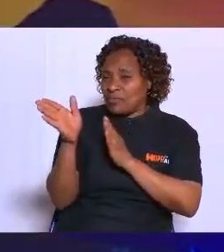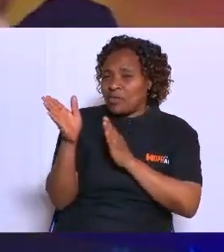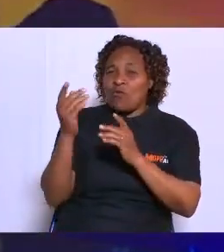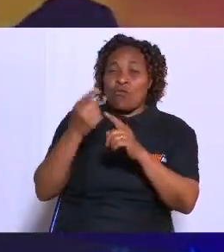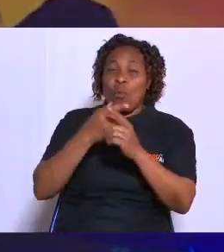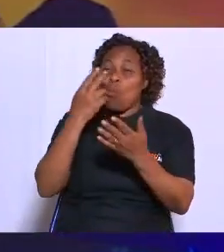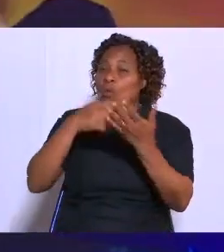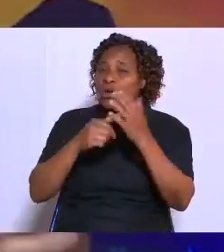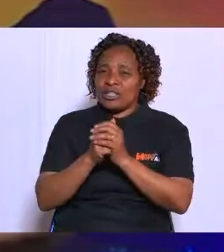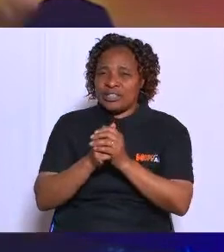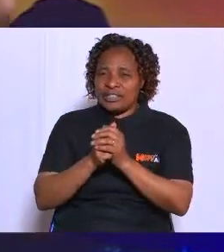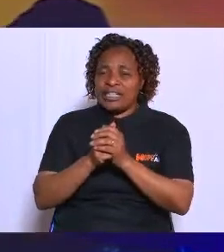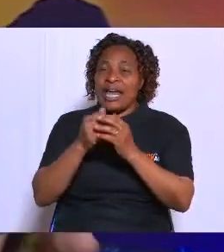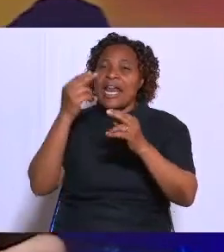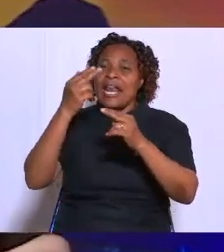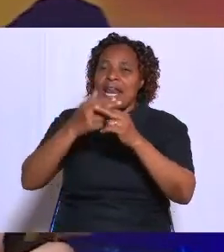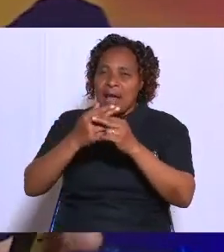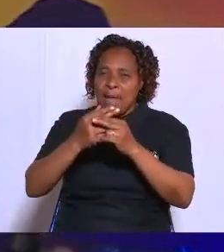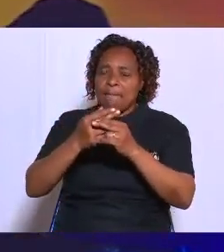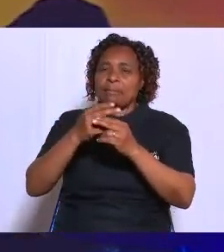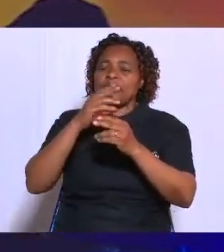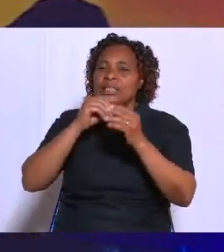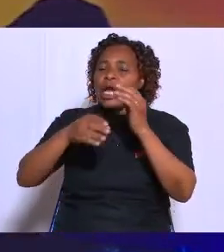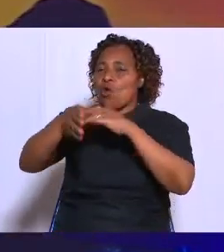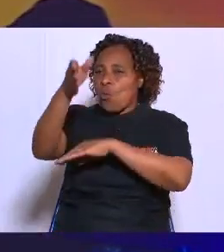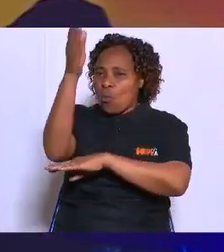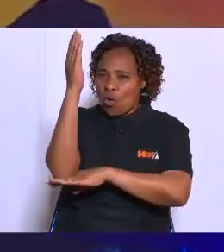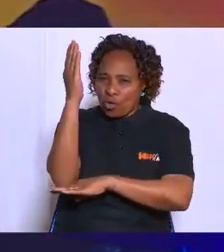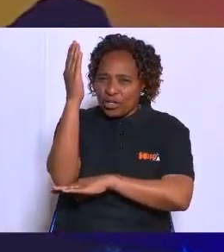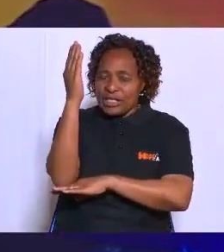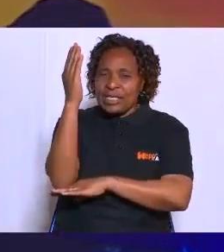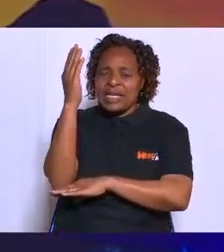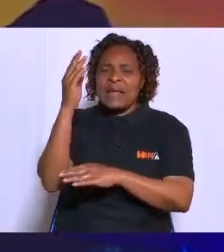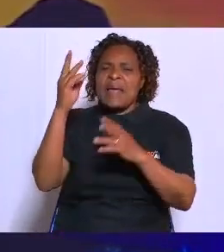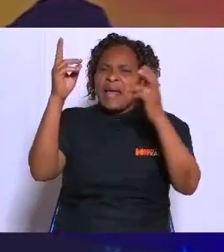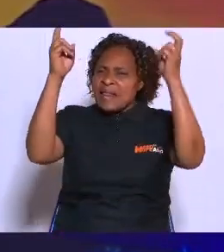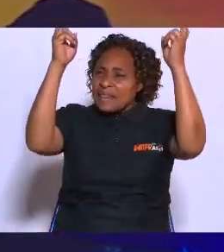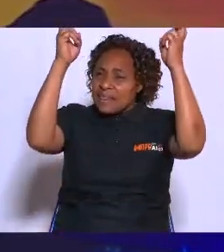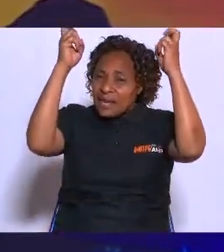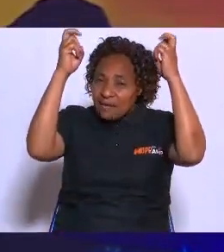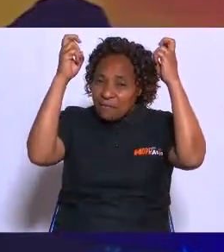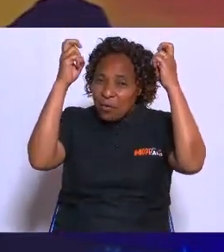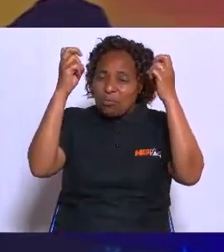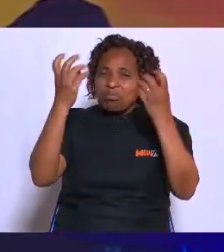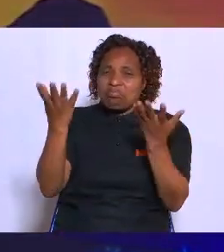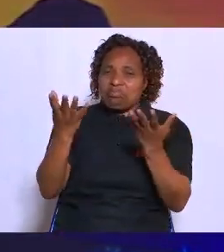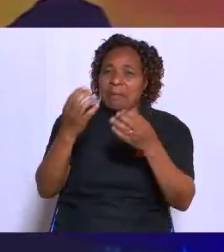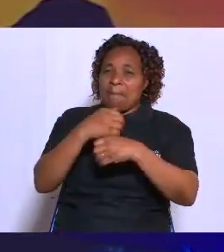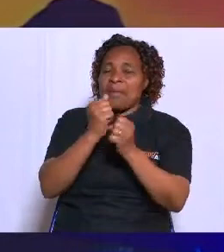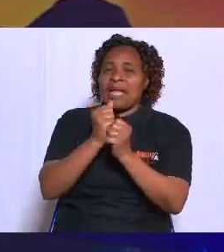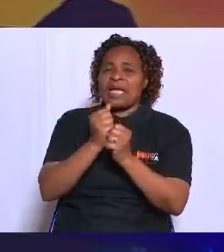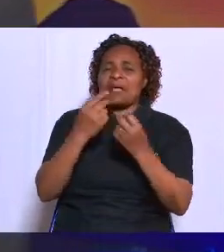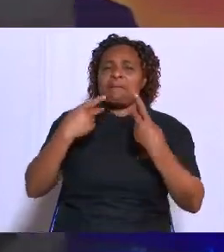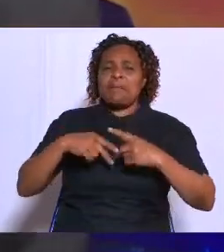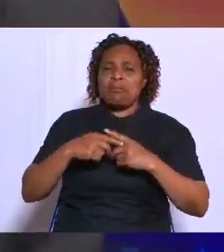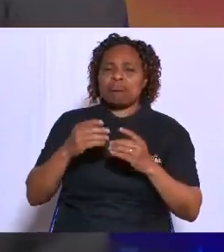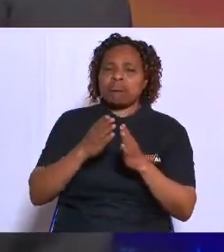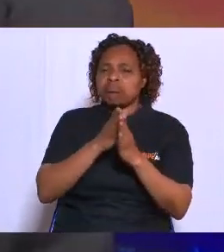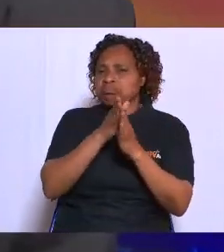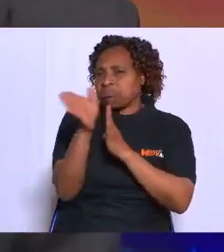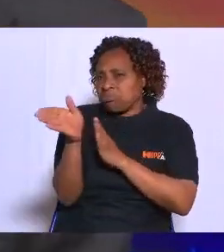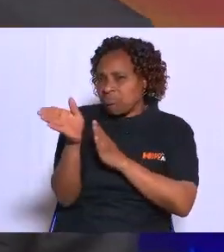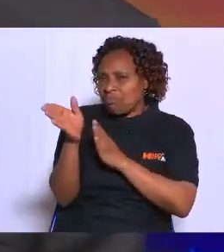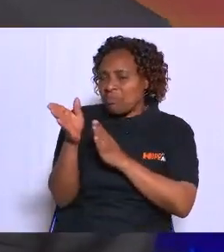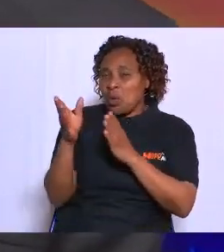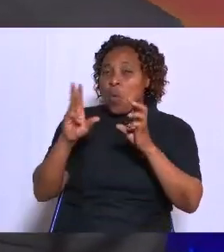what is called the son God so the devil has turned people's attention to the largest